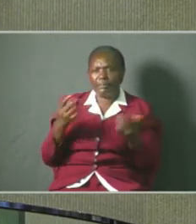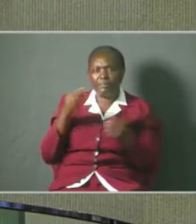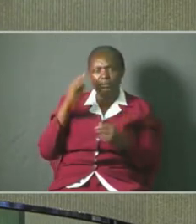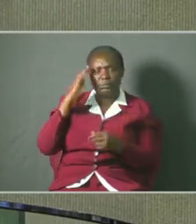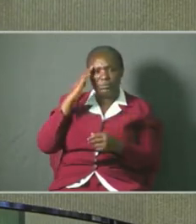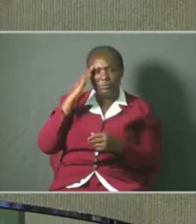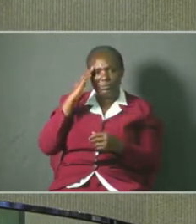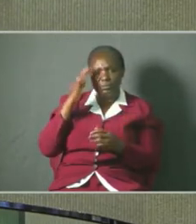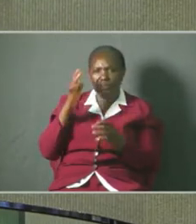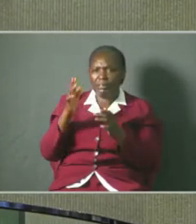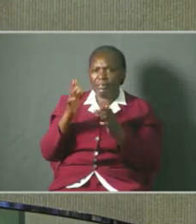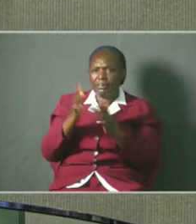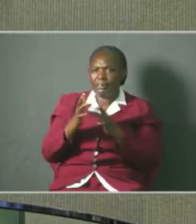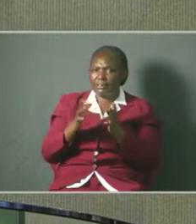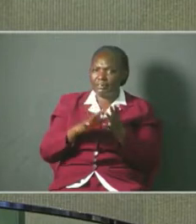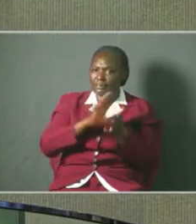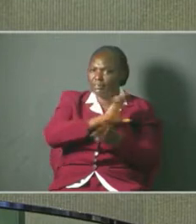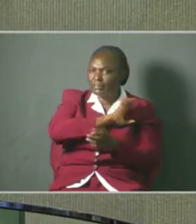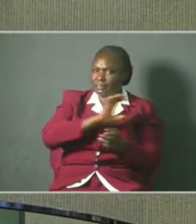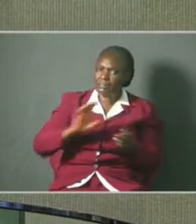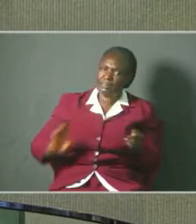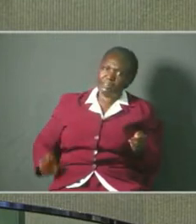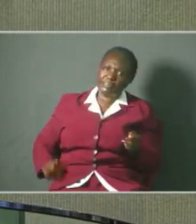Jesus will